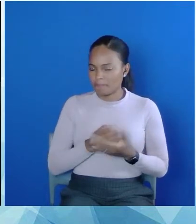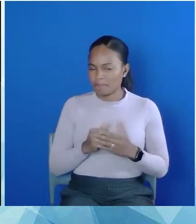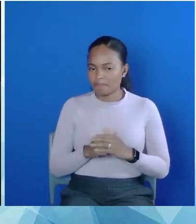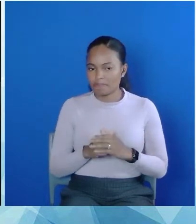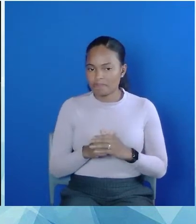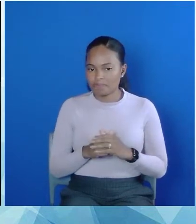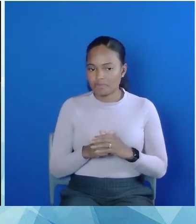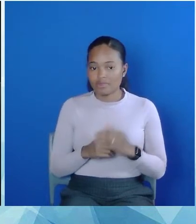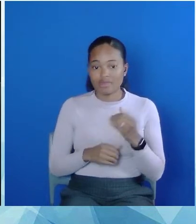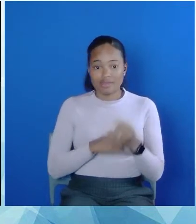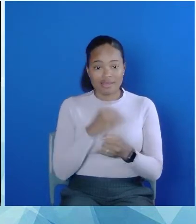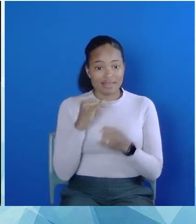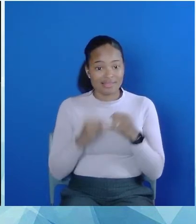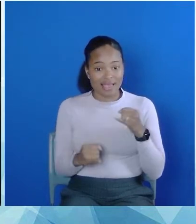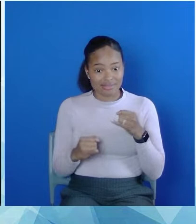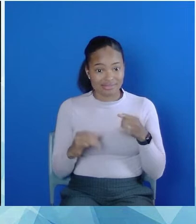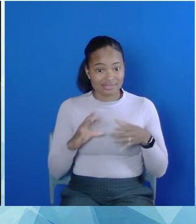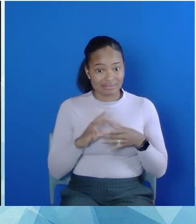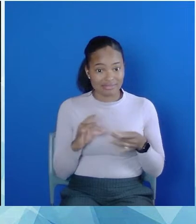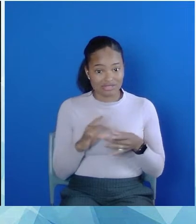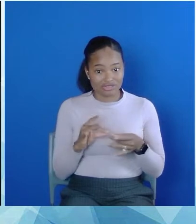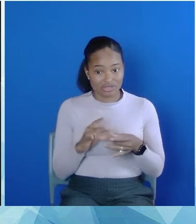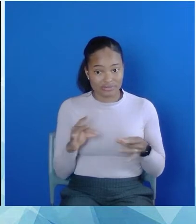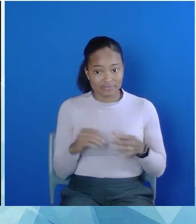The final thing I would like to mention